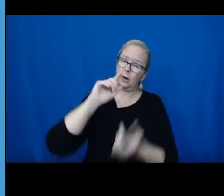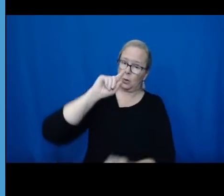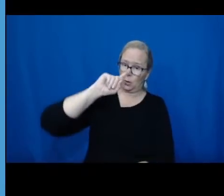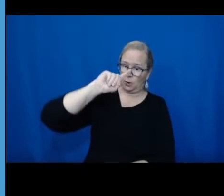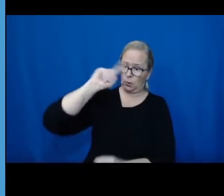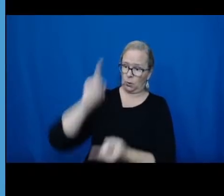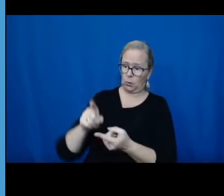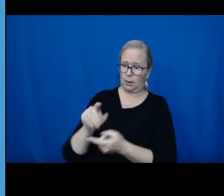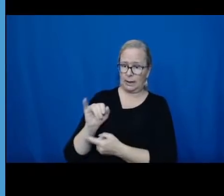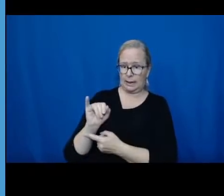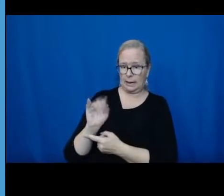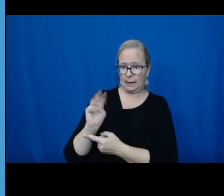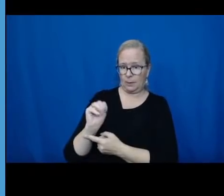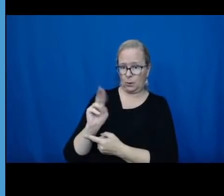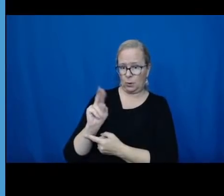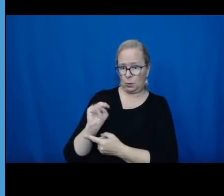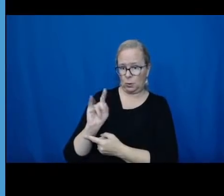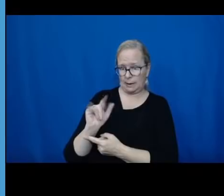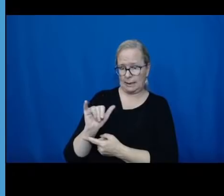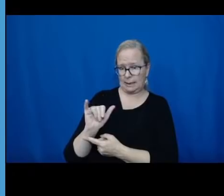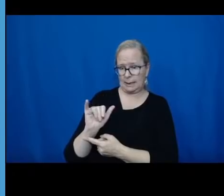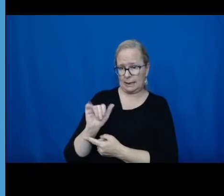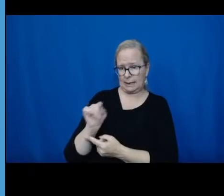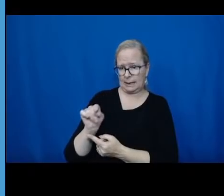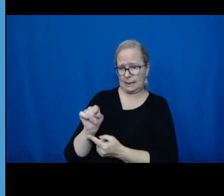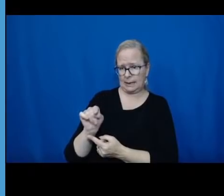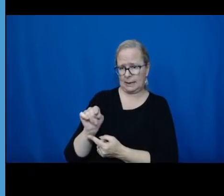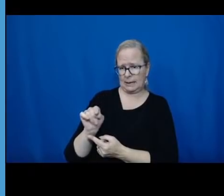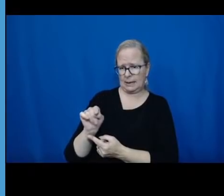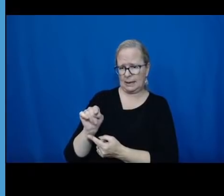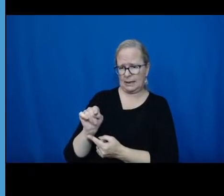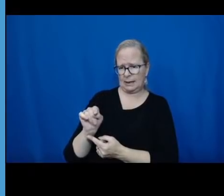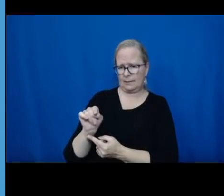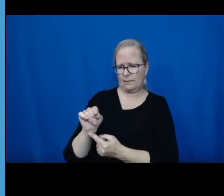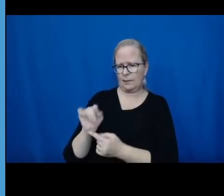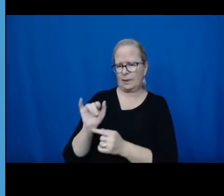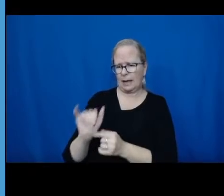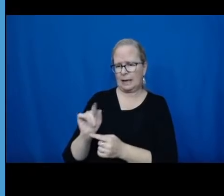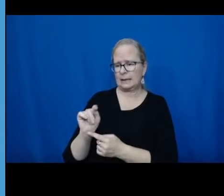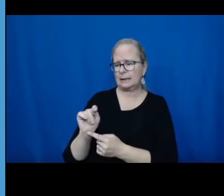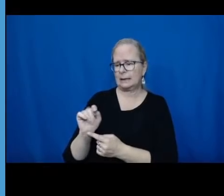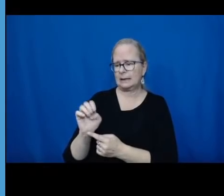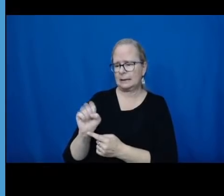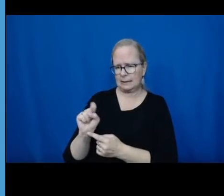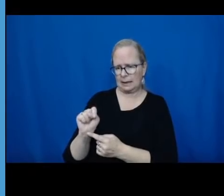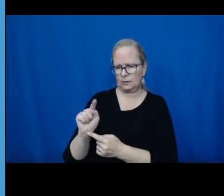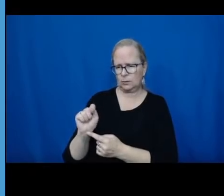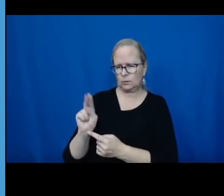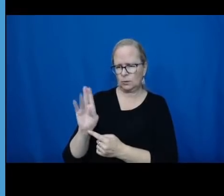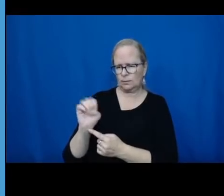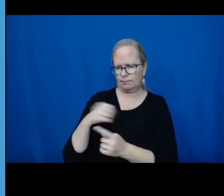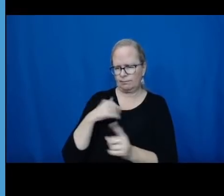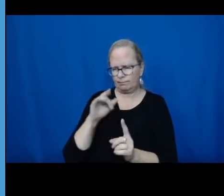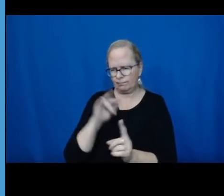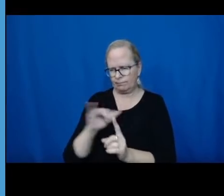that antibody levels and T cell levels do go down after a certain period of time. But